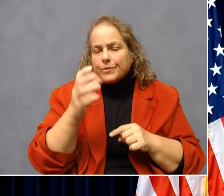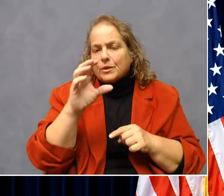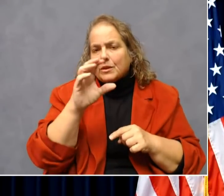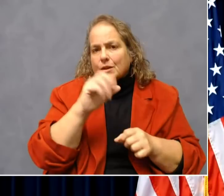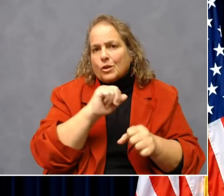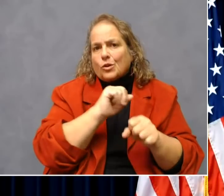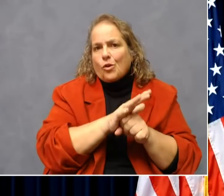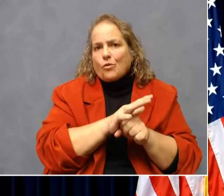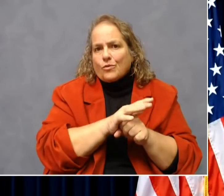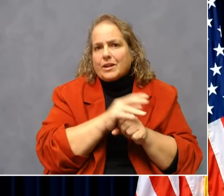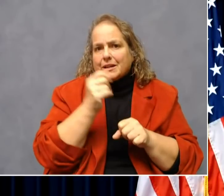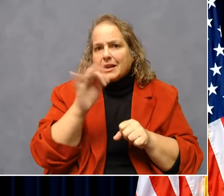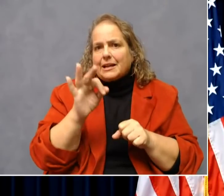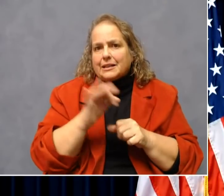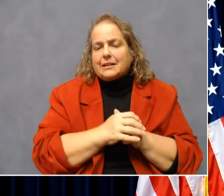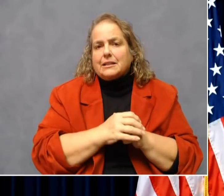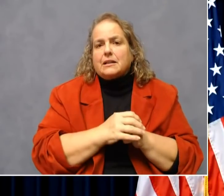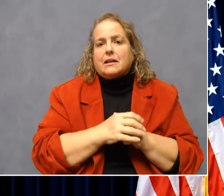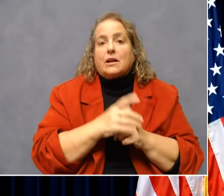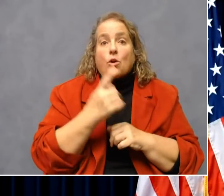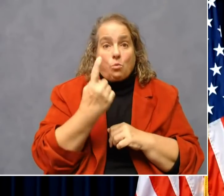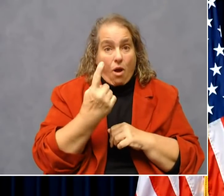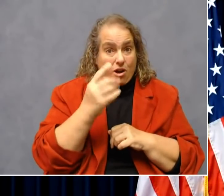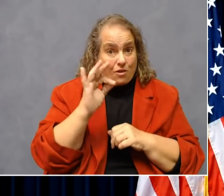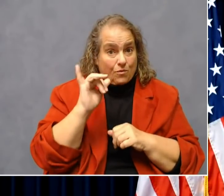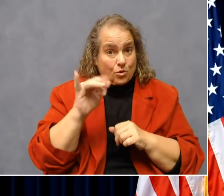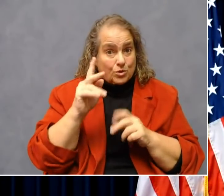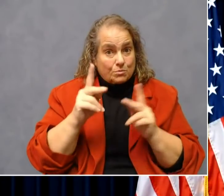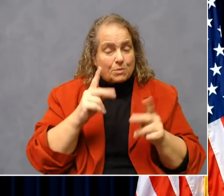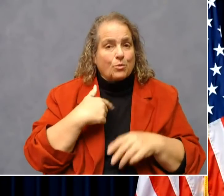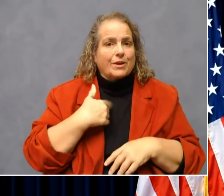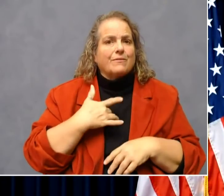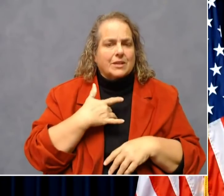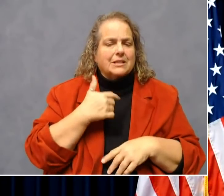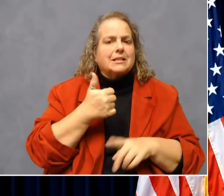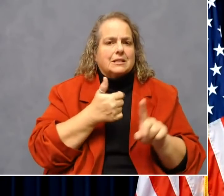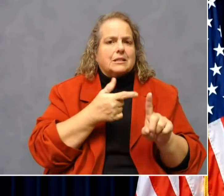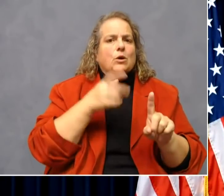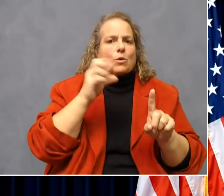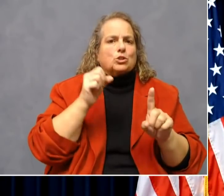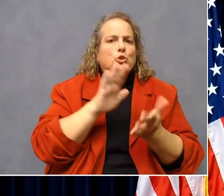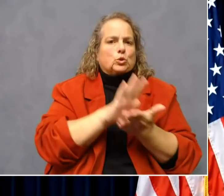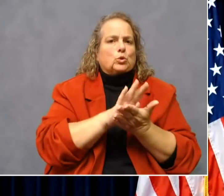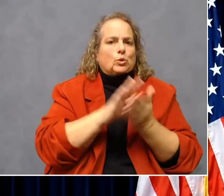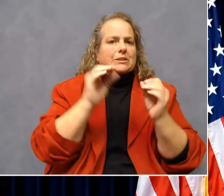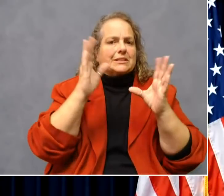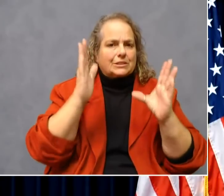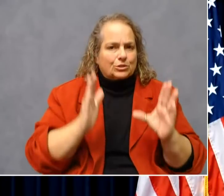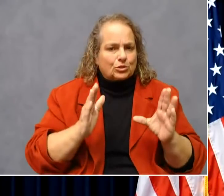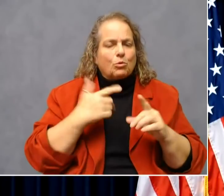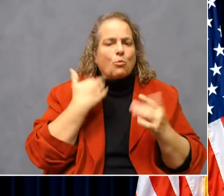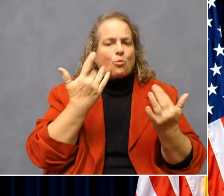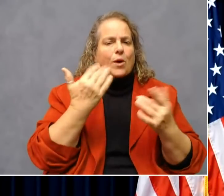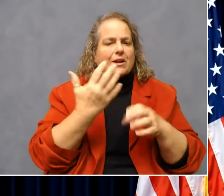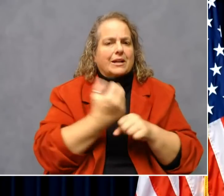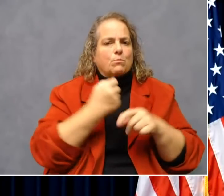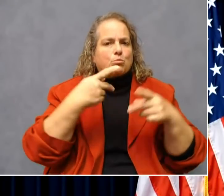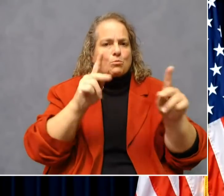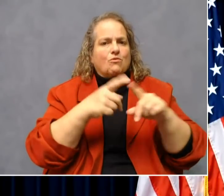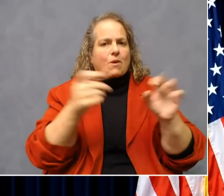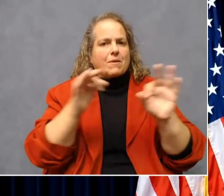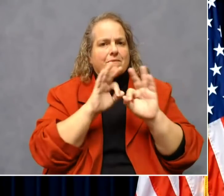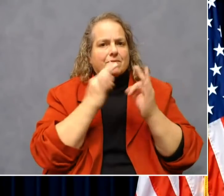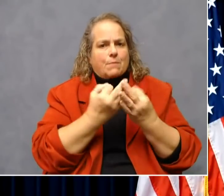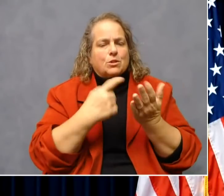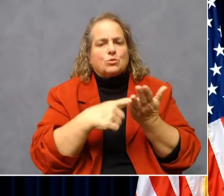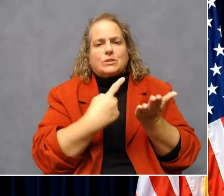At least one of these individuals we believe is a school teacher. We'll wait to get permission from a family to talk about that.